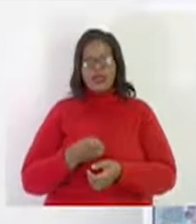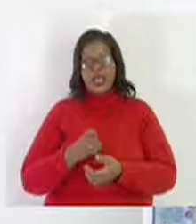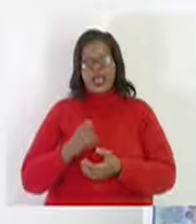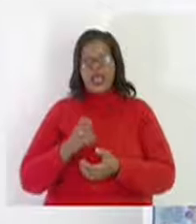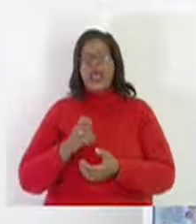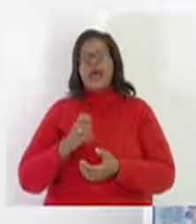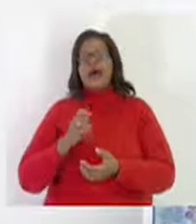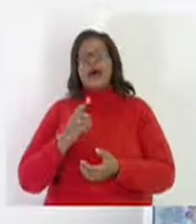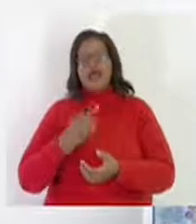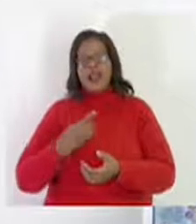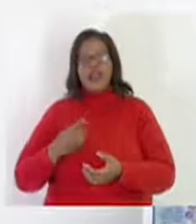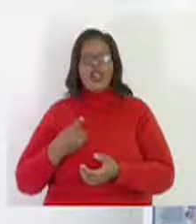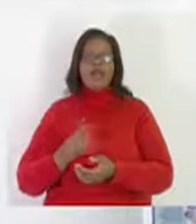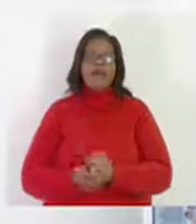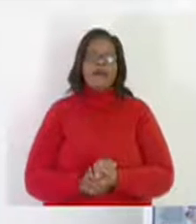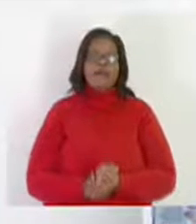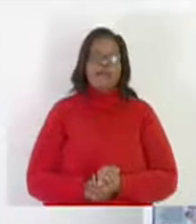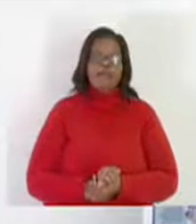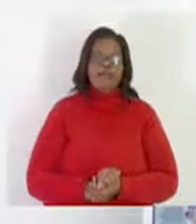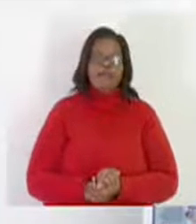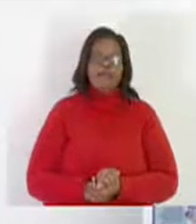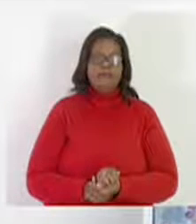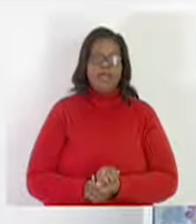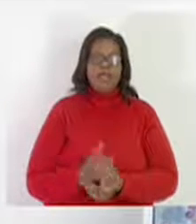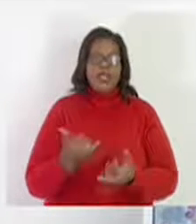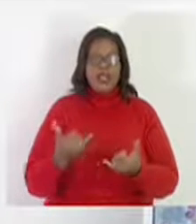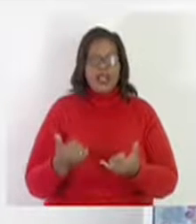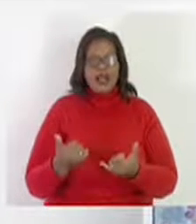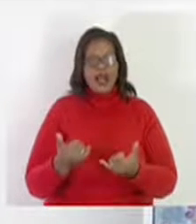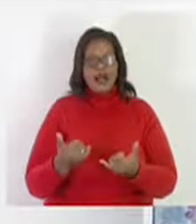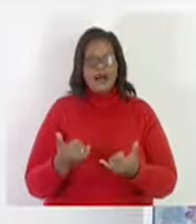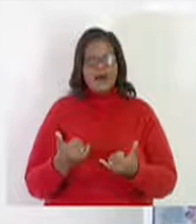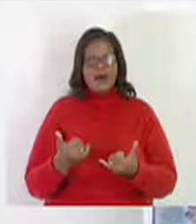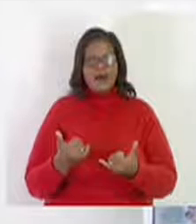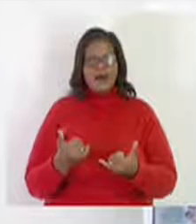11,011. So in that way,